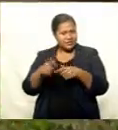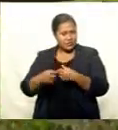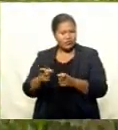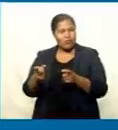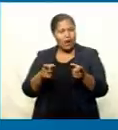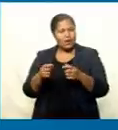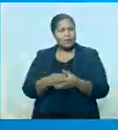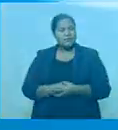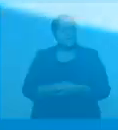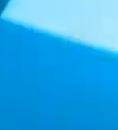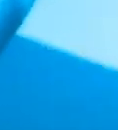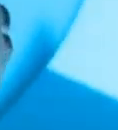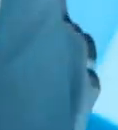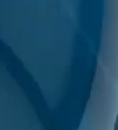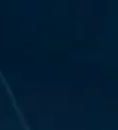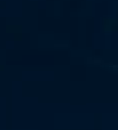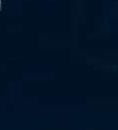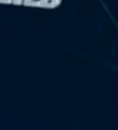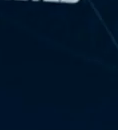us.